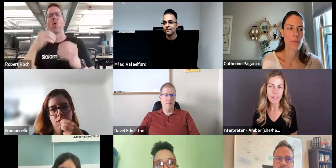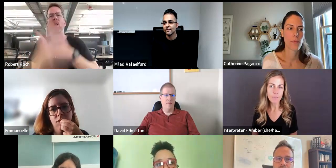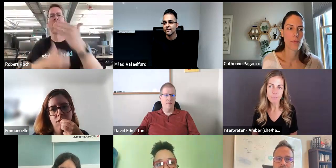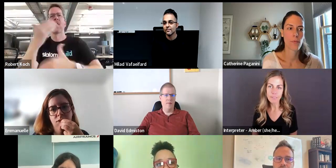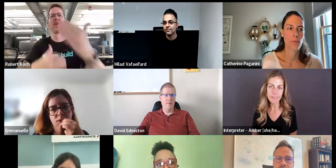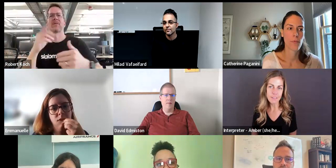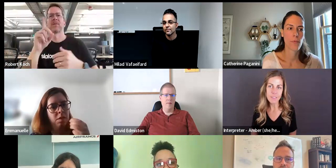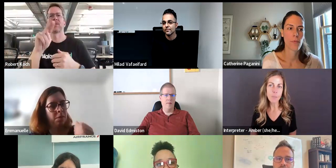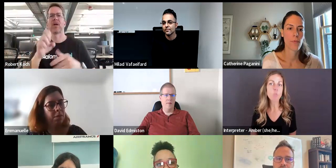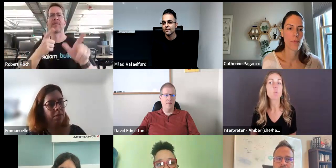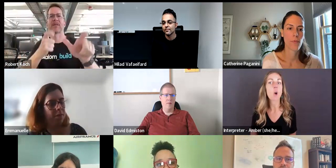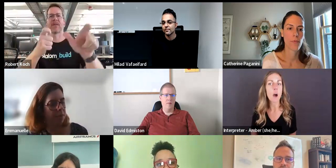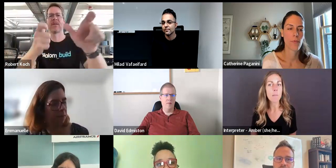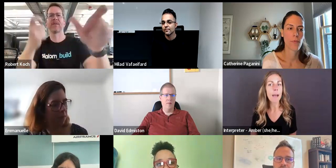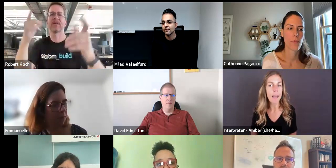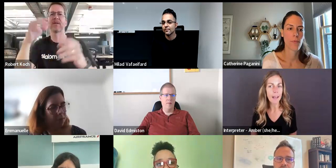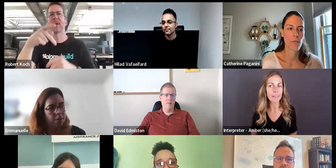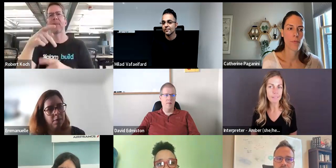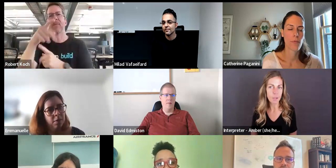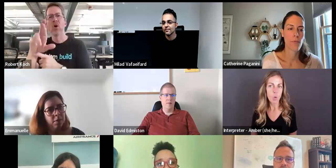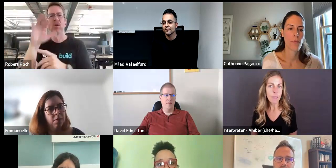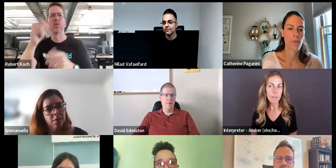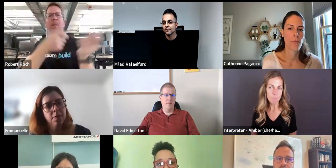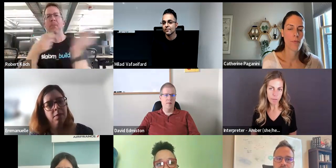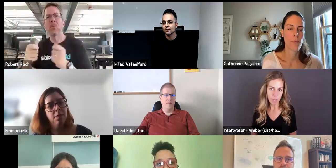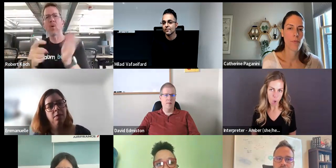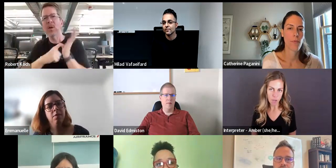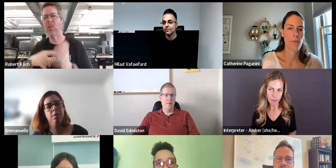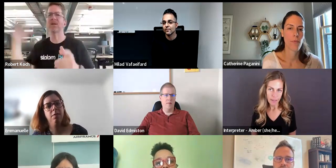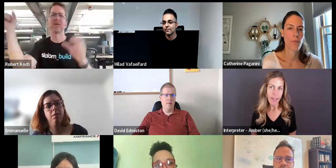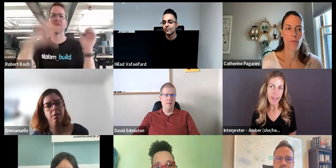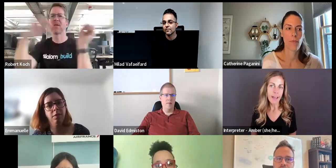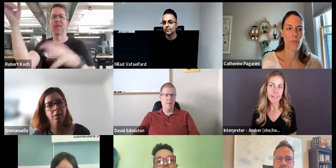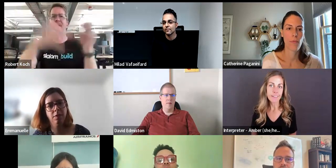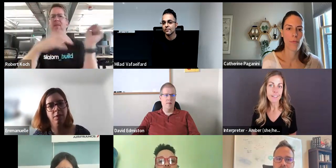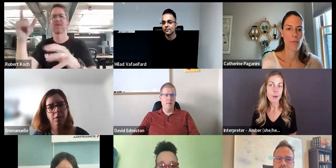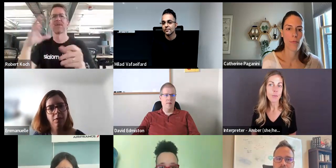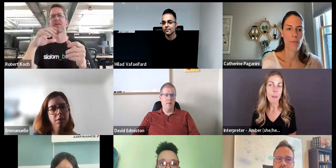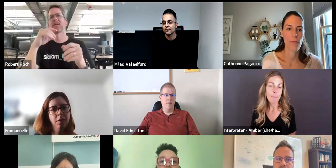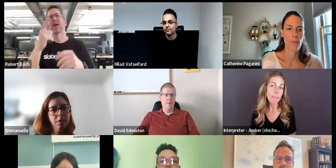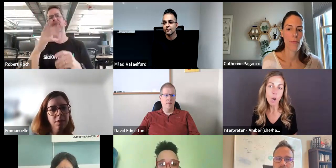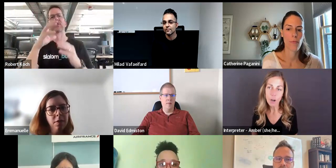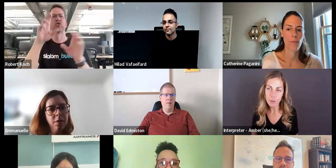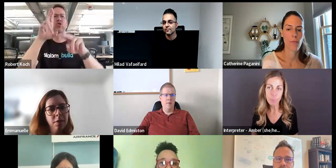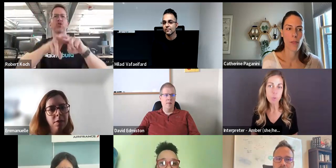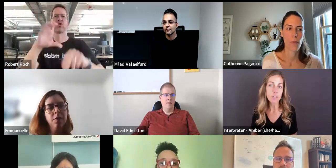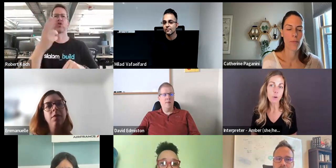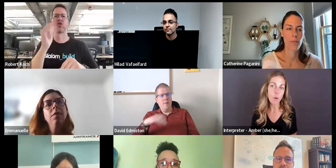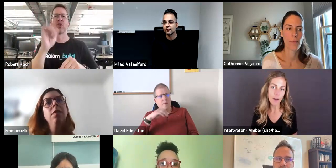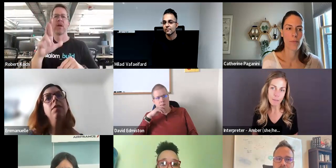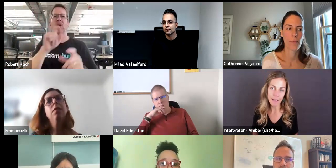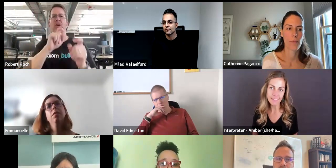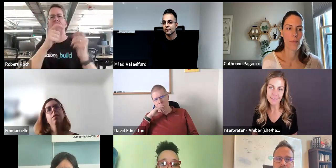goes. Numbers will come as we get moving along. And, you know, PR,